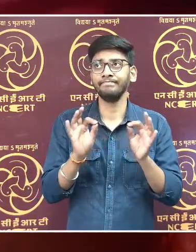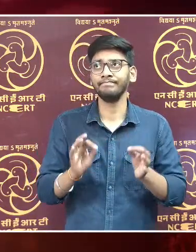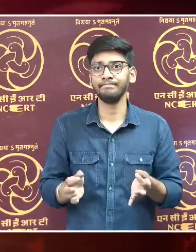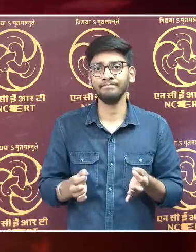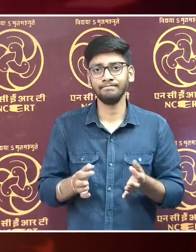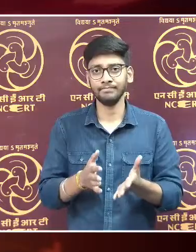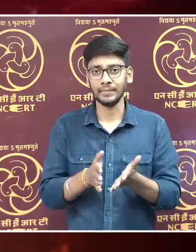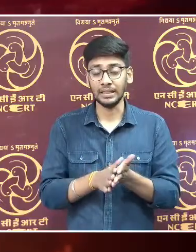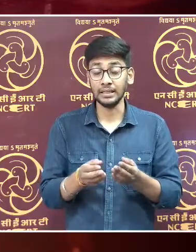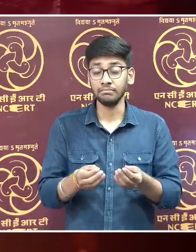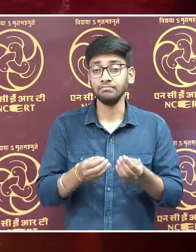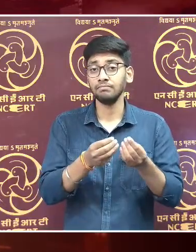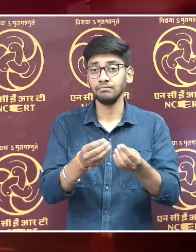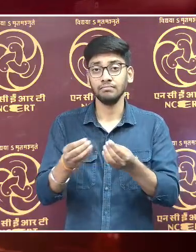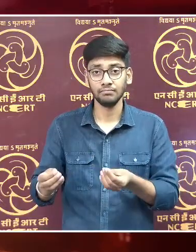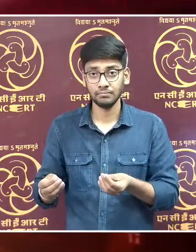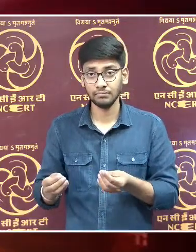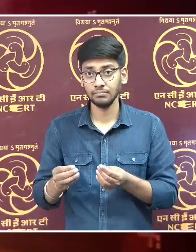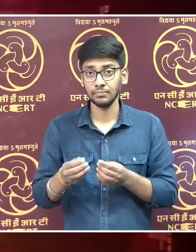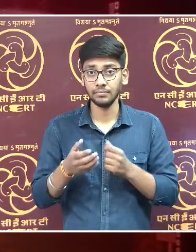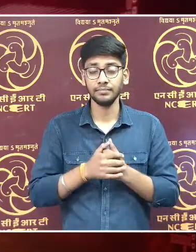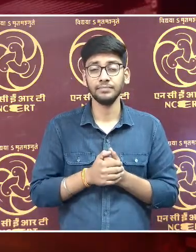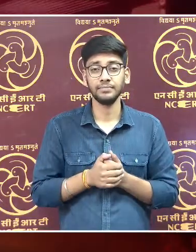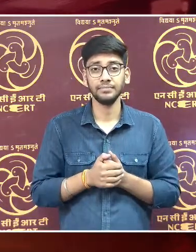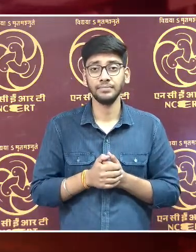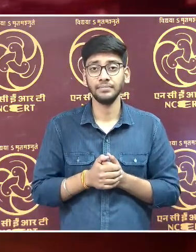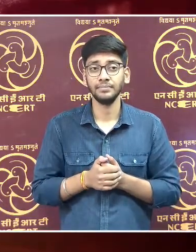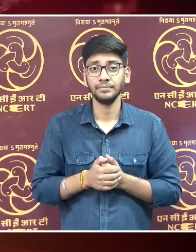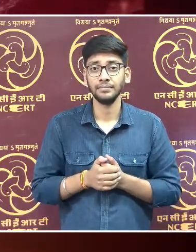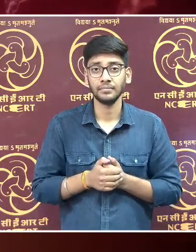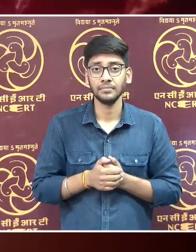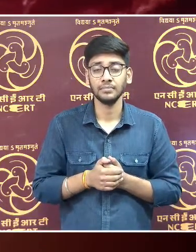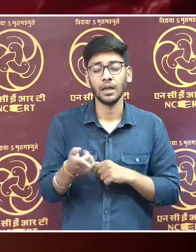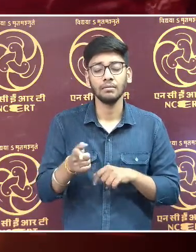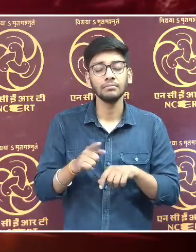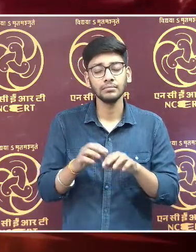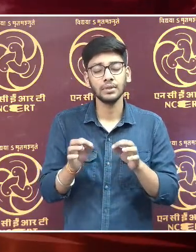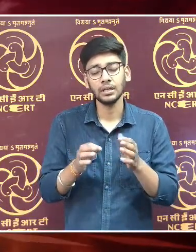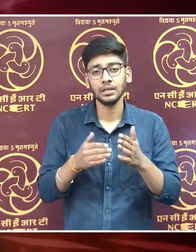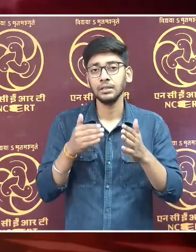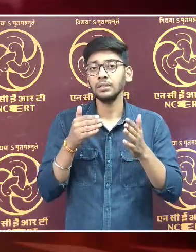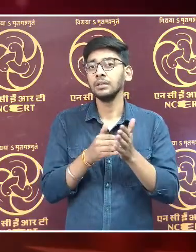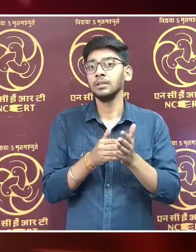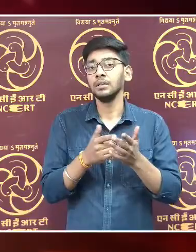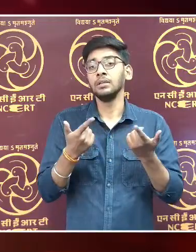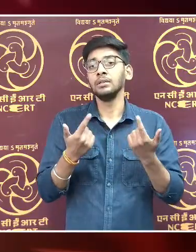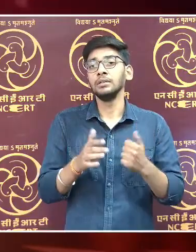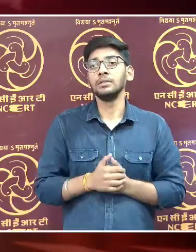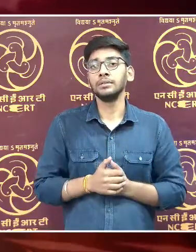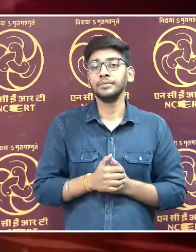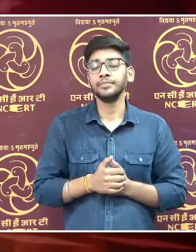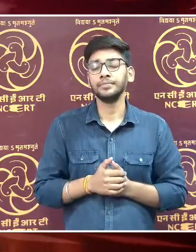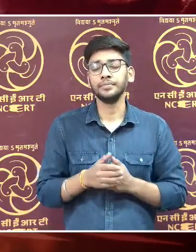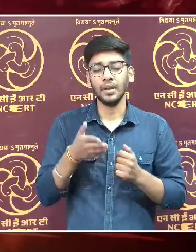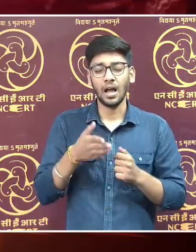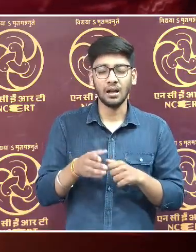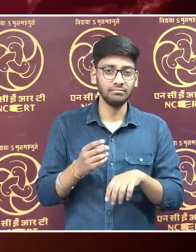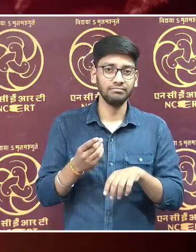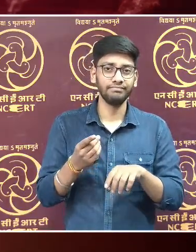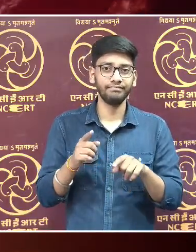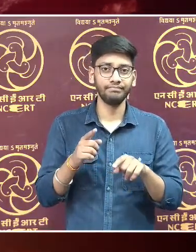start giving them the therapeutic process Right. for them to reach to a normal peer group. Okay. Dr. Devi, we are left